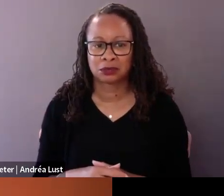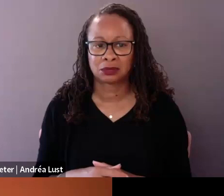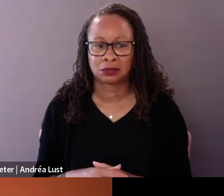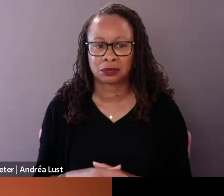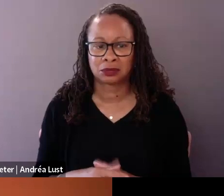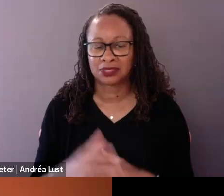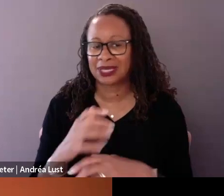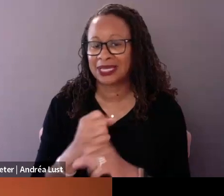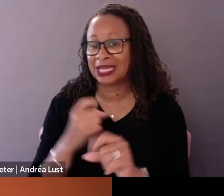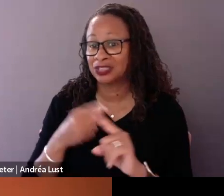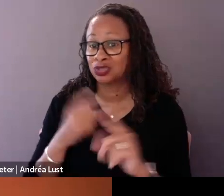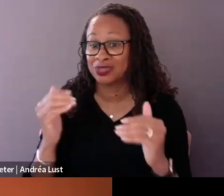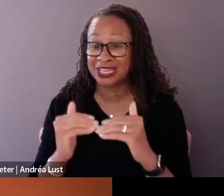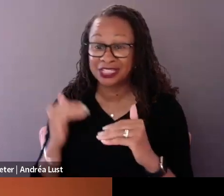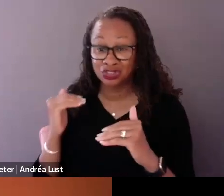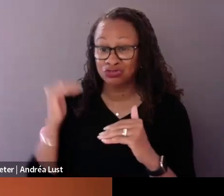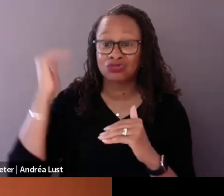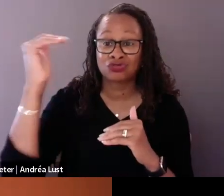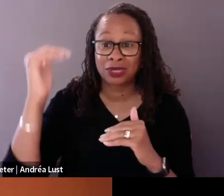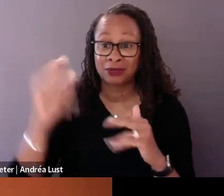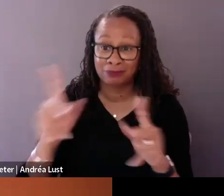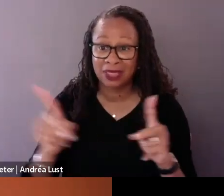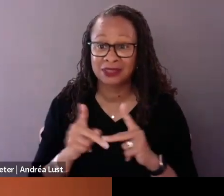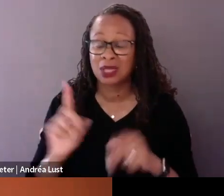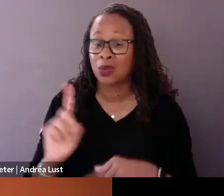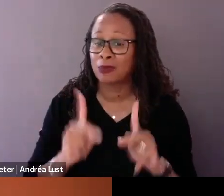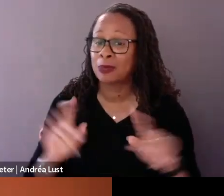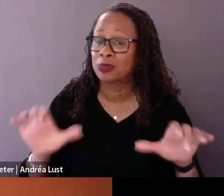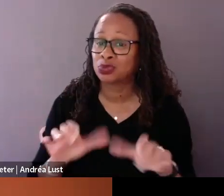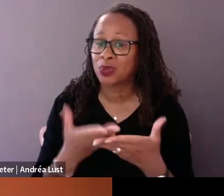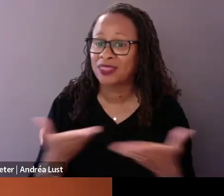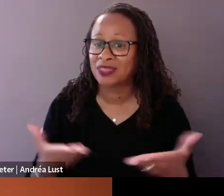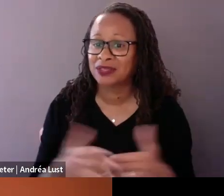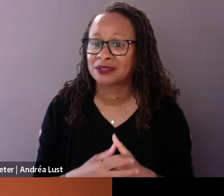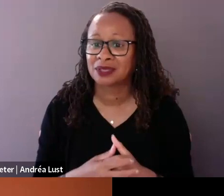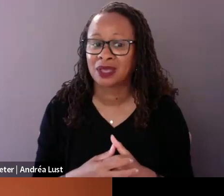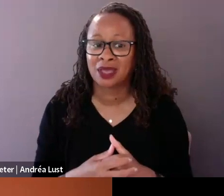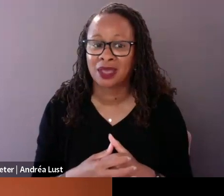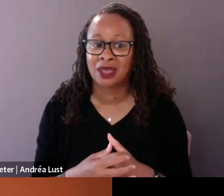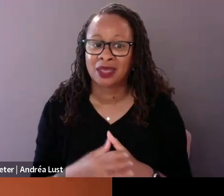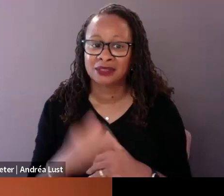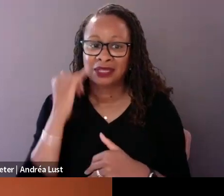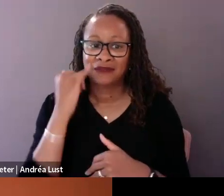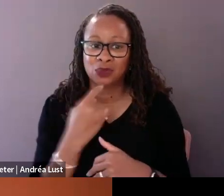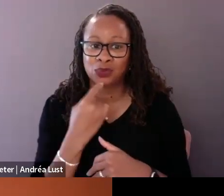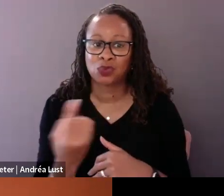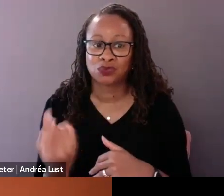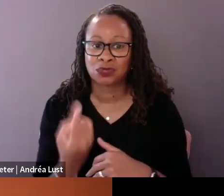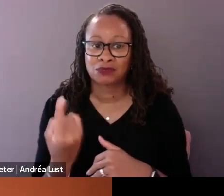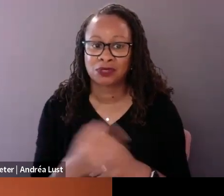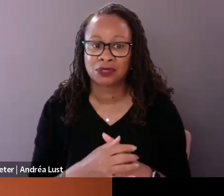it gets to this extreme place where people are doing things that if you told somebody, you know,